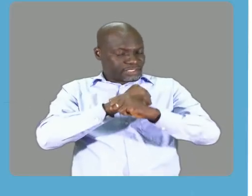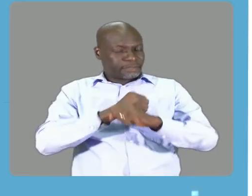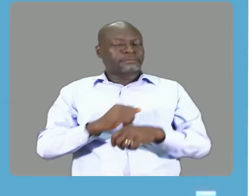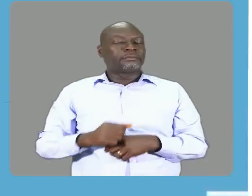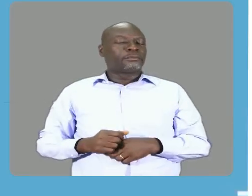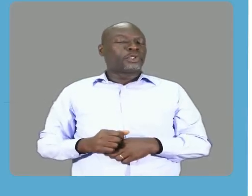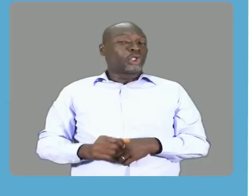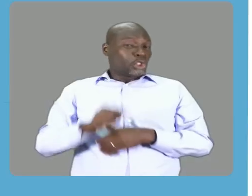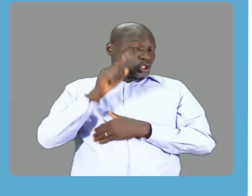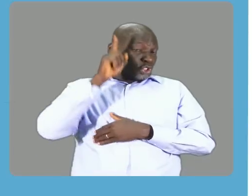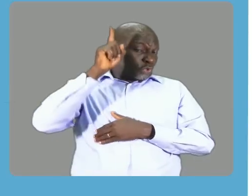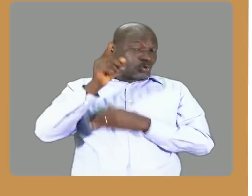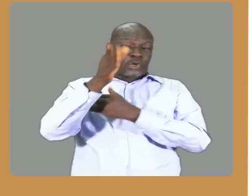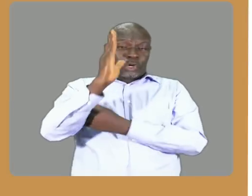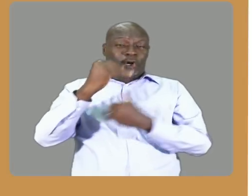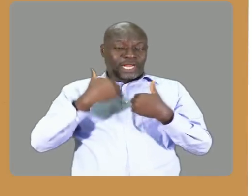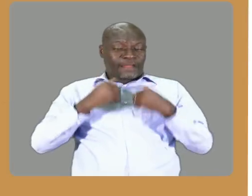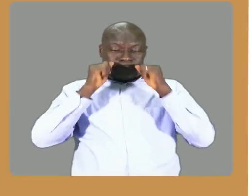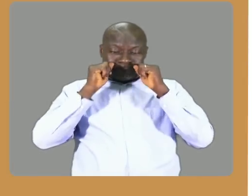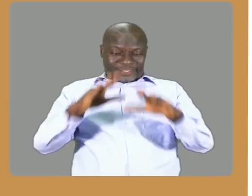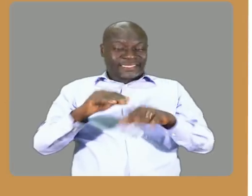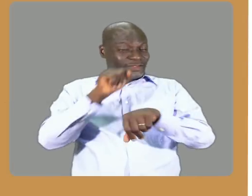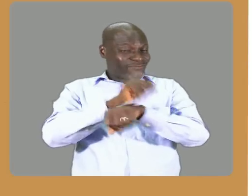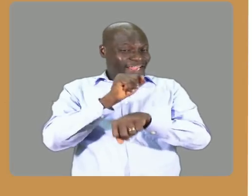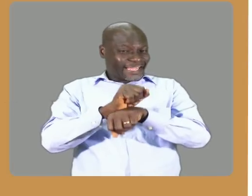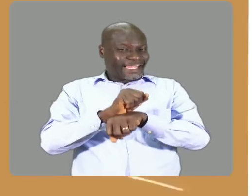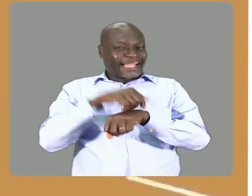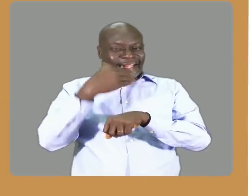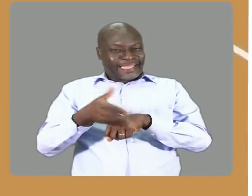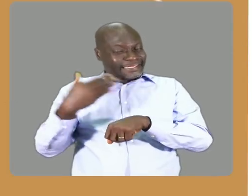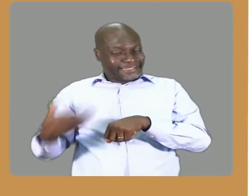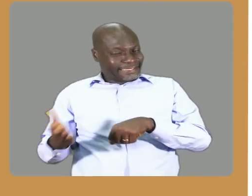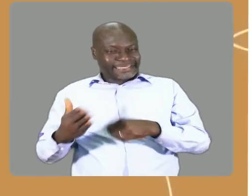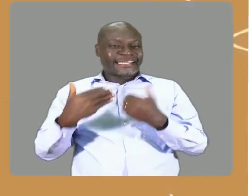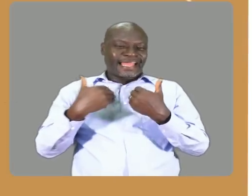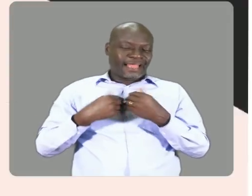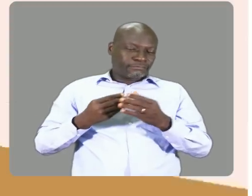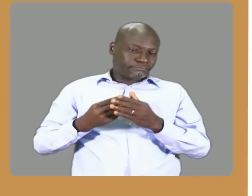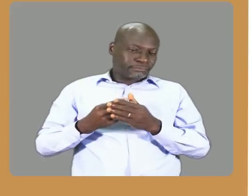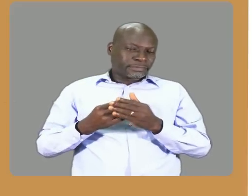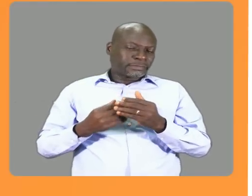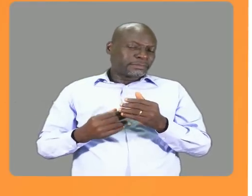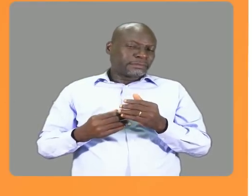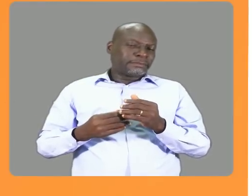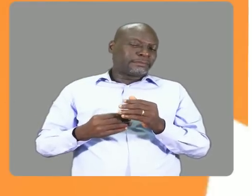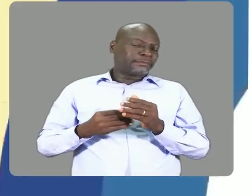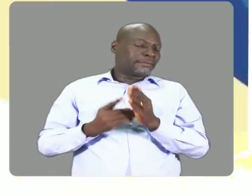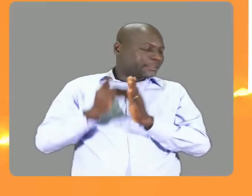have blessed the work of his hands, and his possessions have increased in the